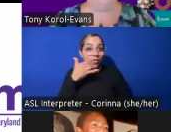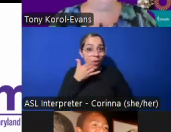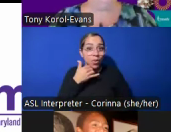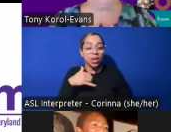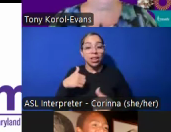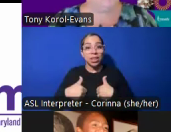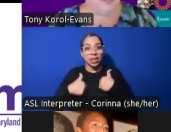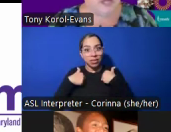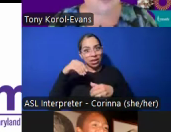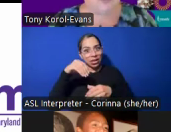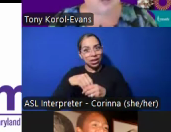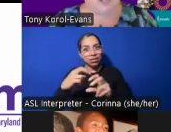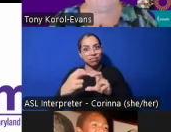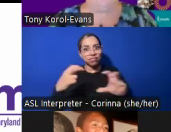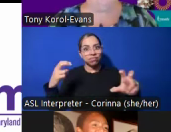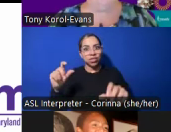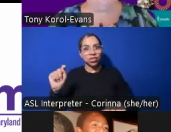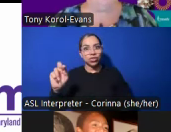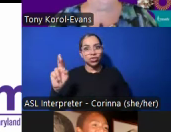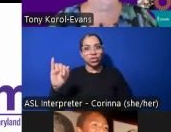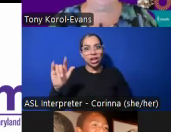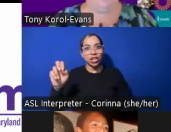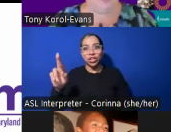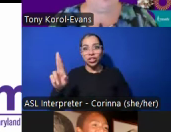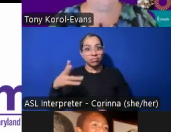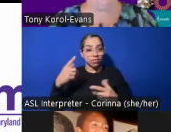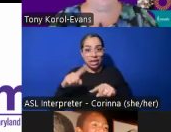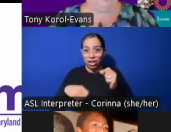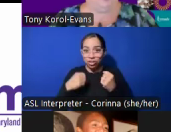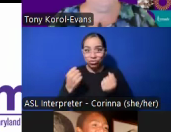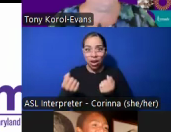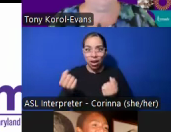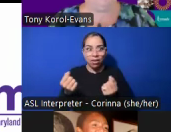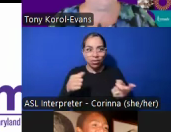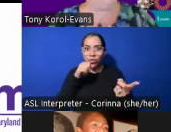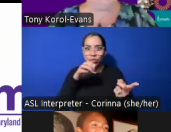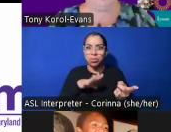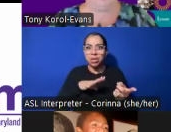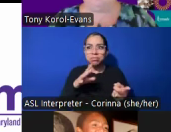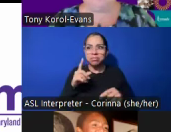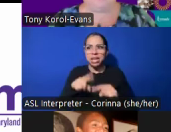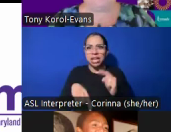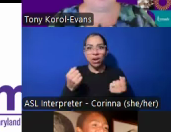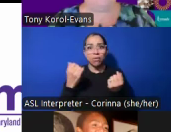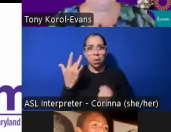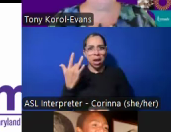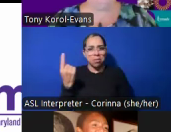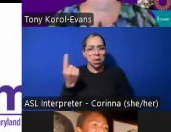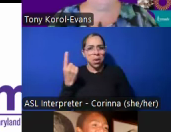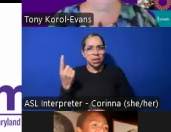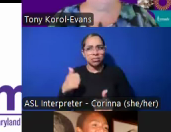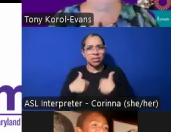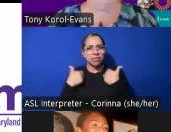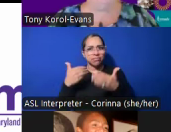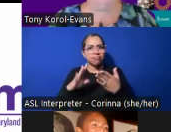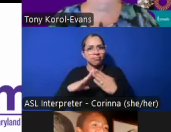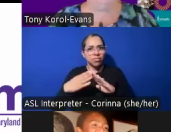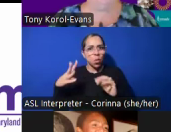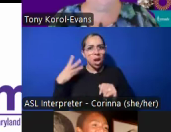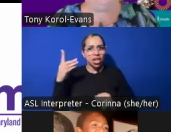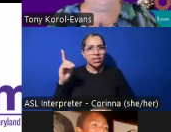trailer. She could not drive. She didn't know how because she'd always lived near DC and had used the metro. Um,